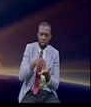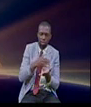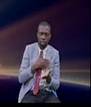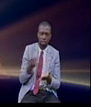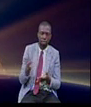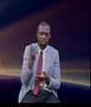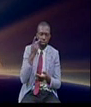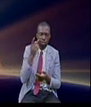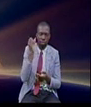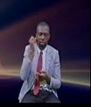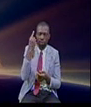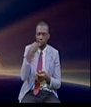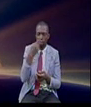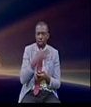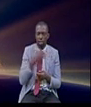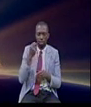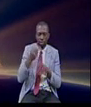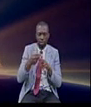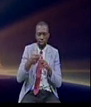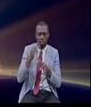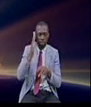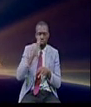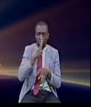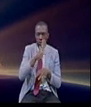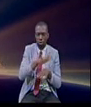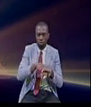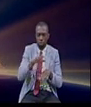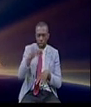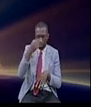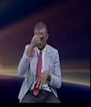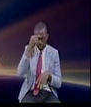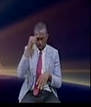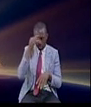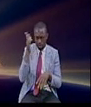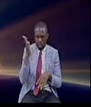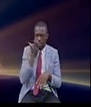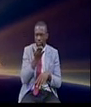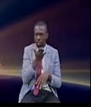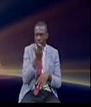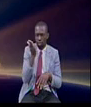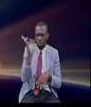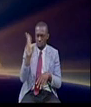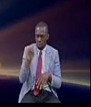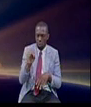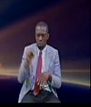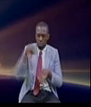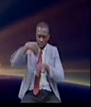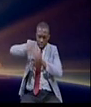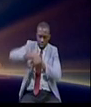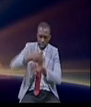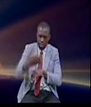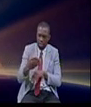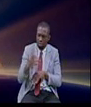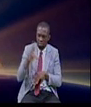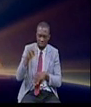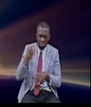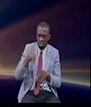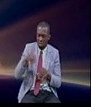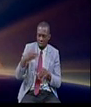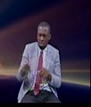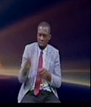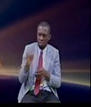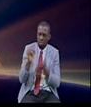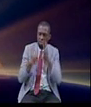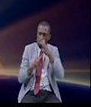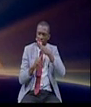and his name shall be in their foreheads. And there shall be no night there, and they need no candle, neither light of the sun, for